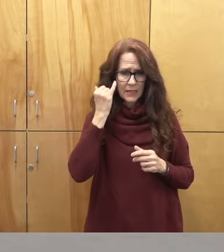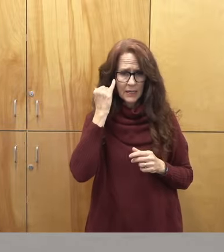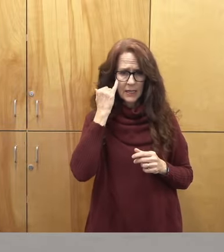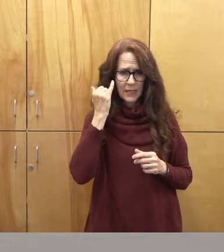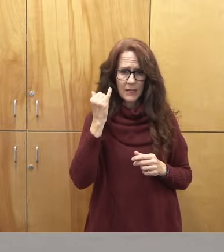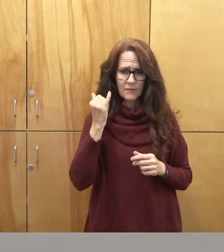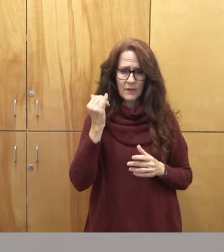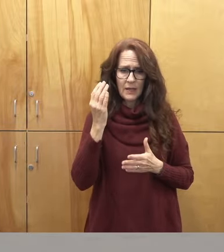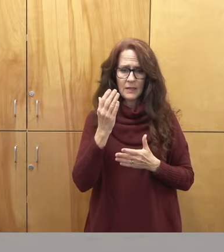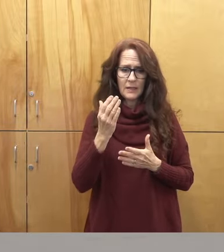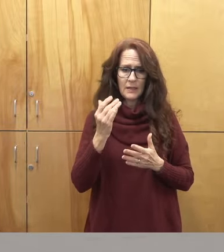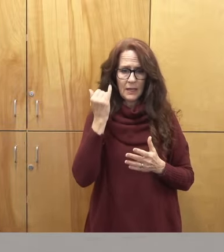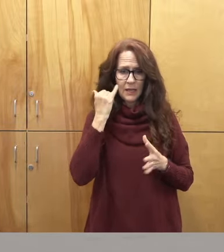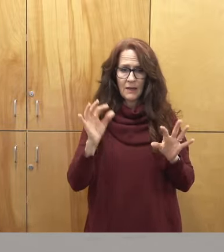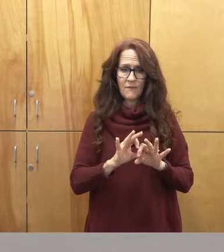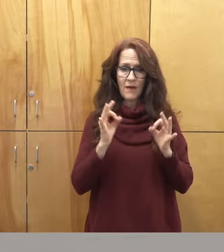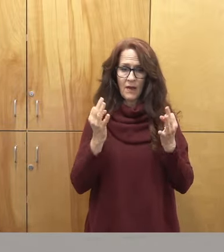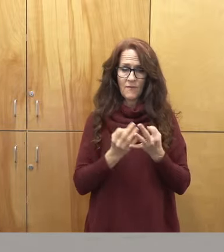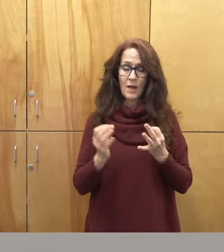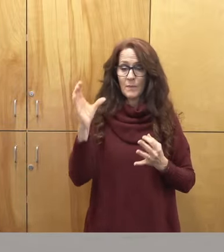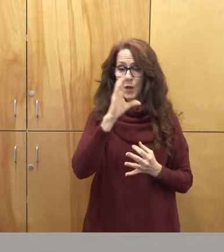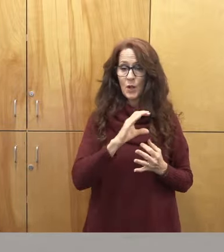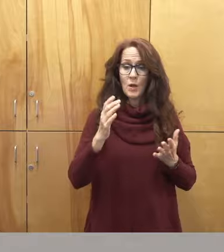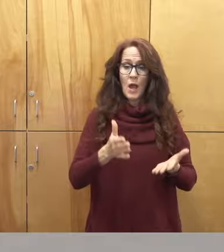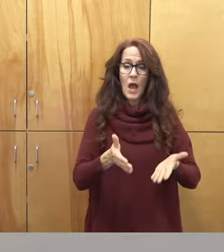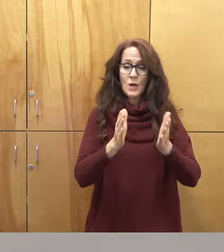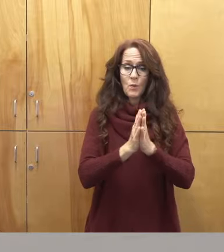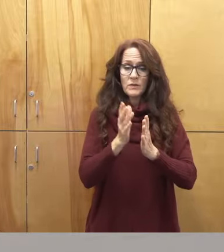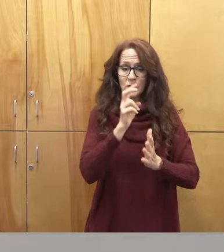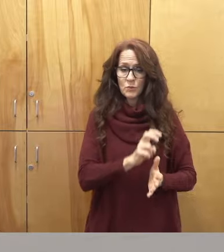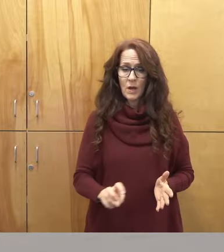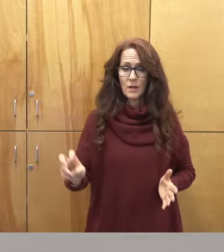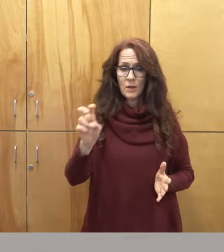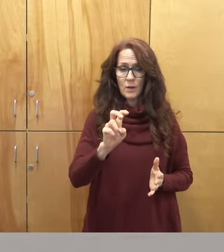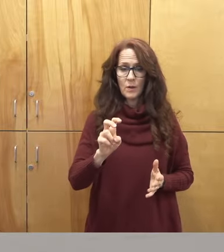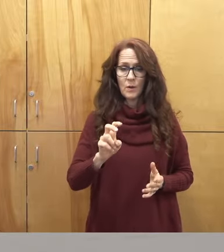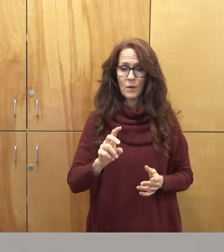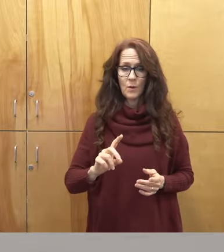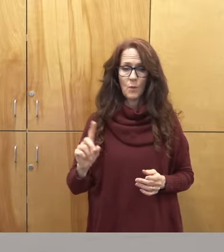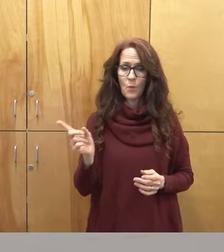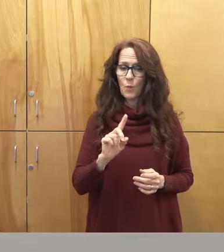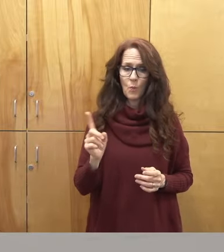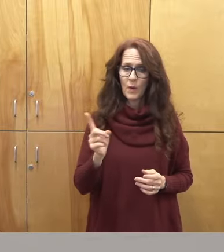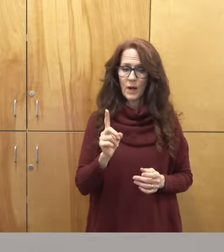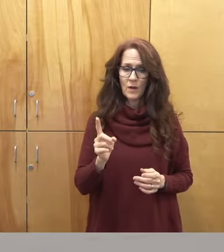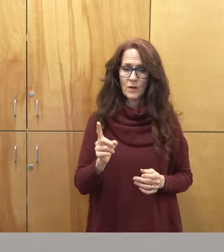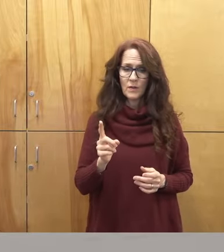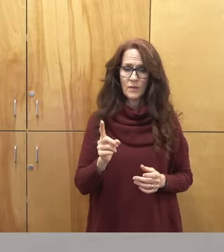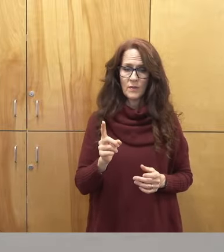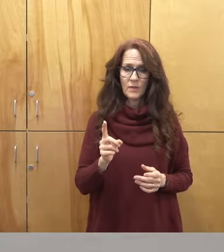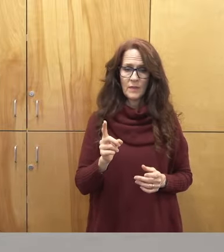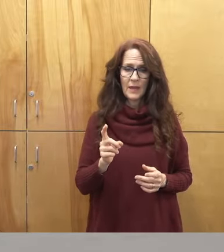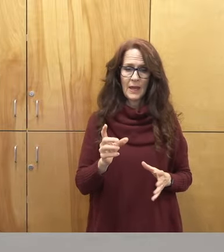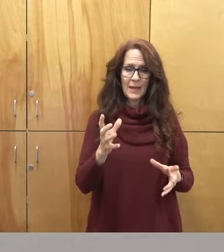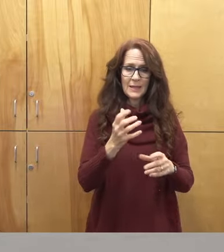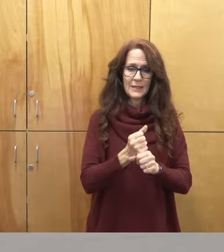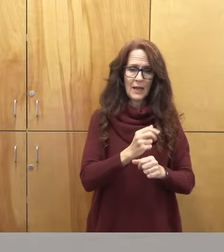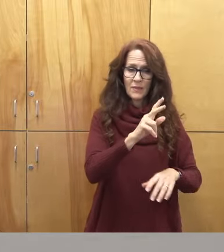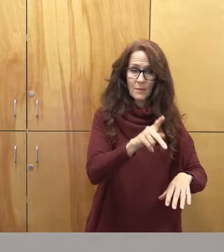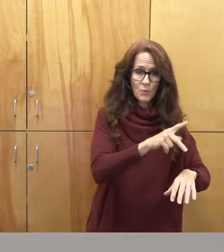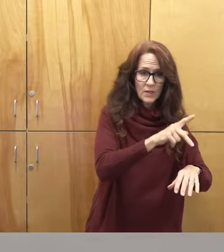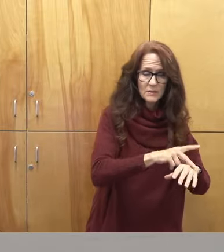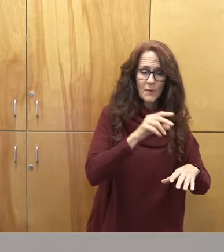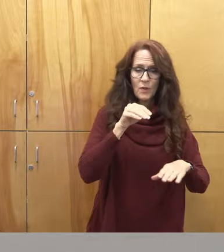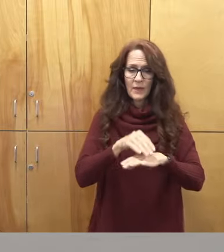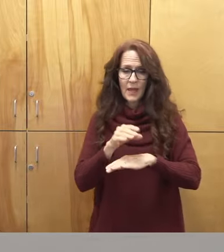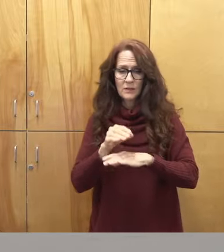if at any point a family is looking to request a transfer, where do they seek this transfer from? Is it the principal, the